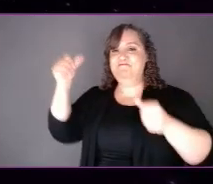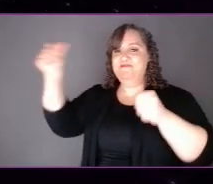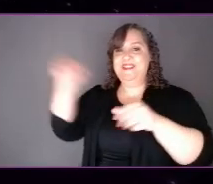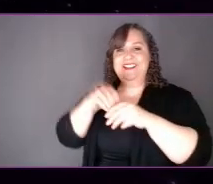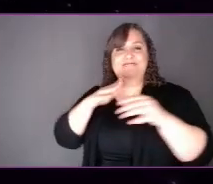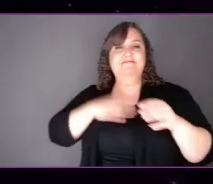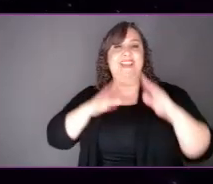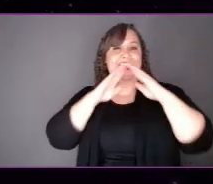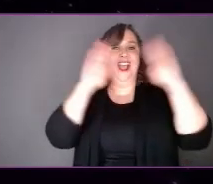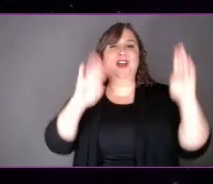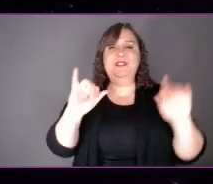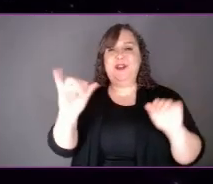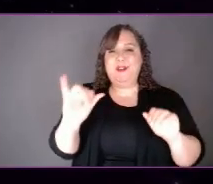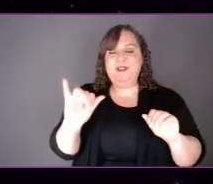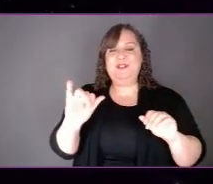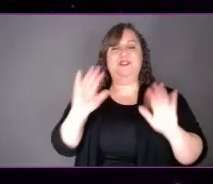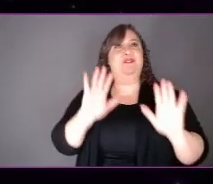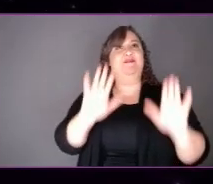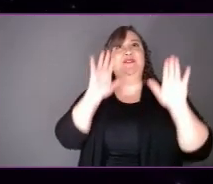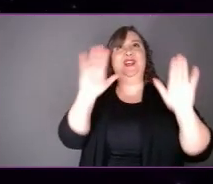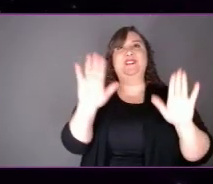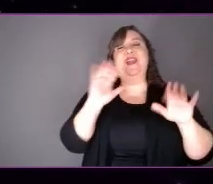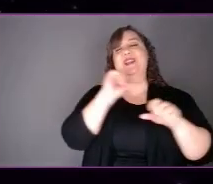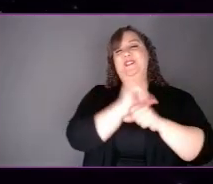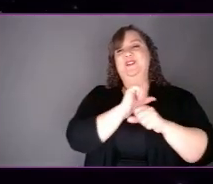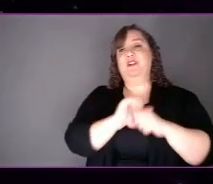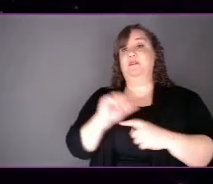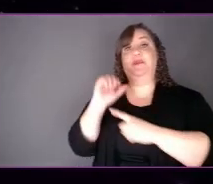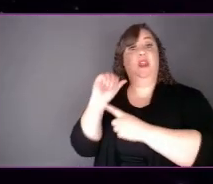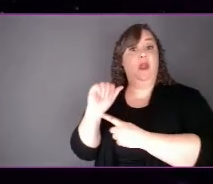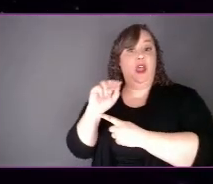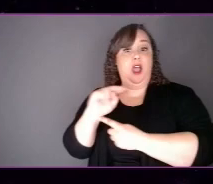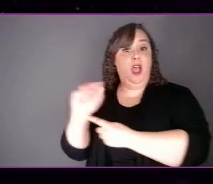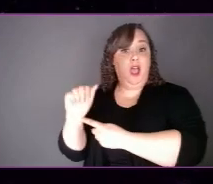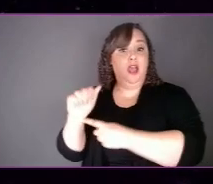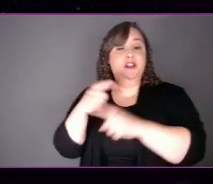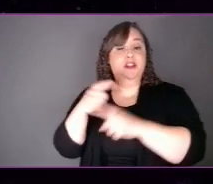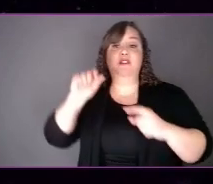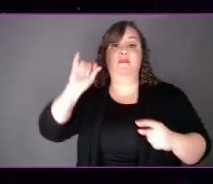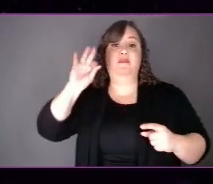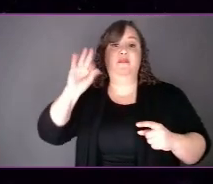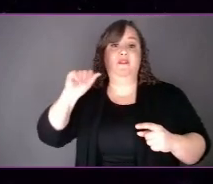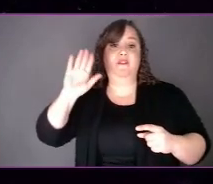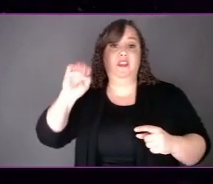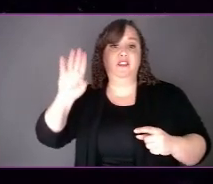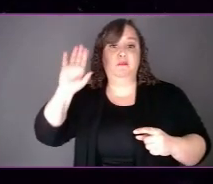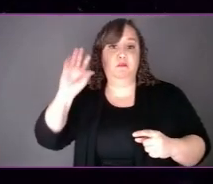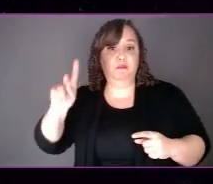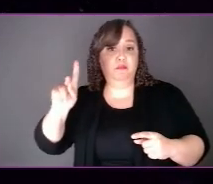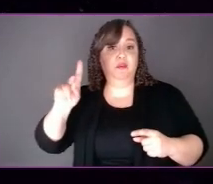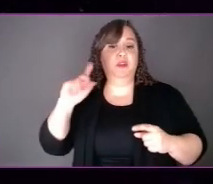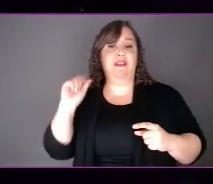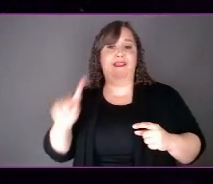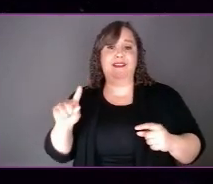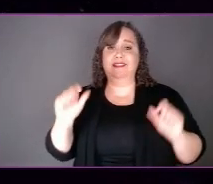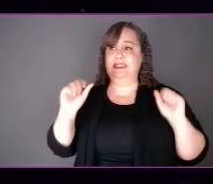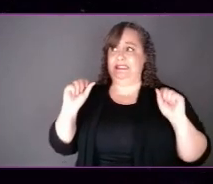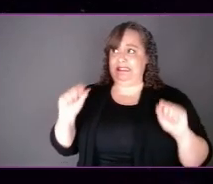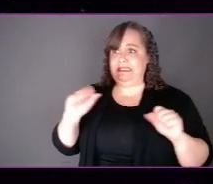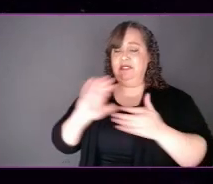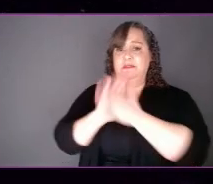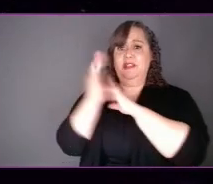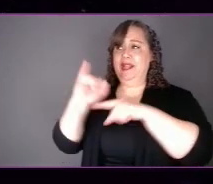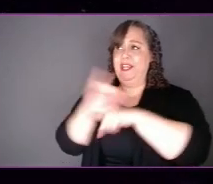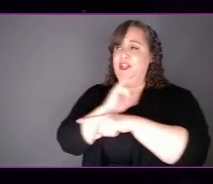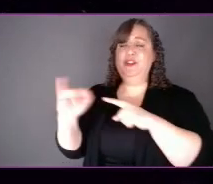So Anna from Facebook asks, how can you become an intern if you're an international student? Anna, great question and